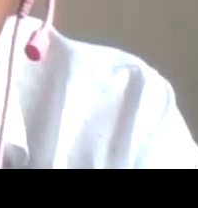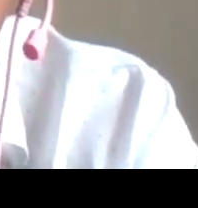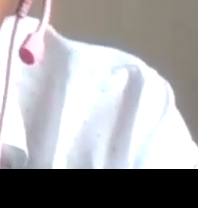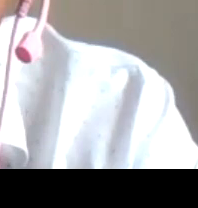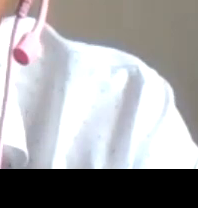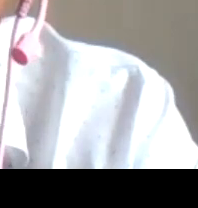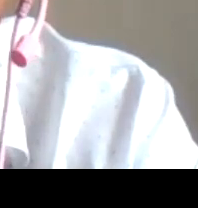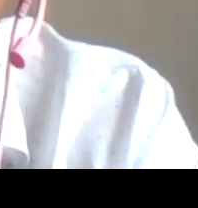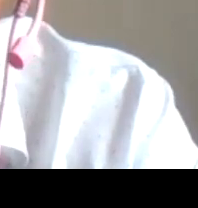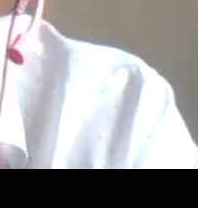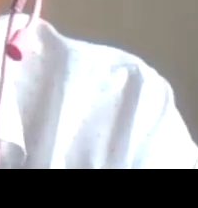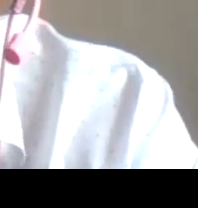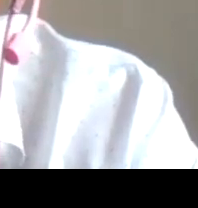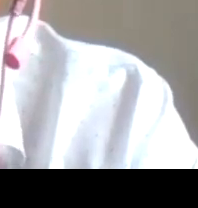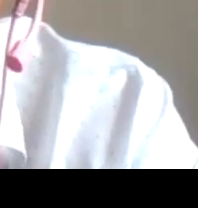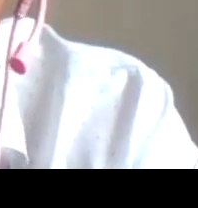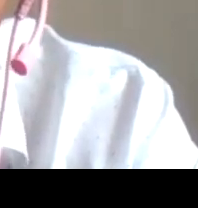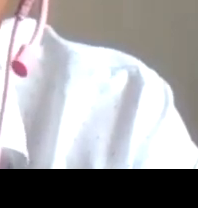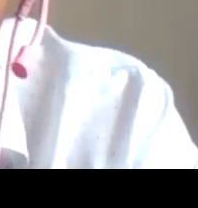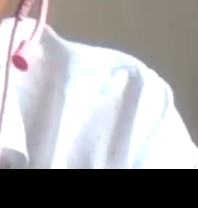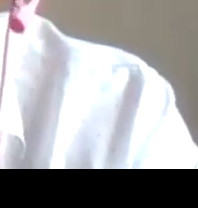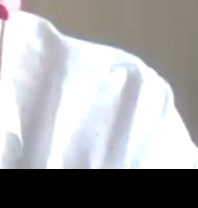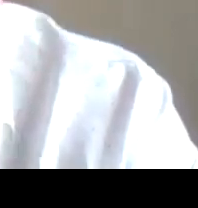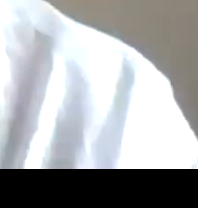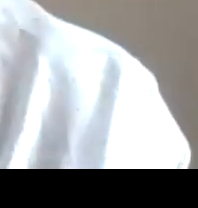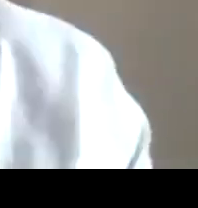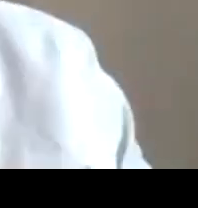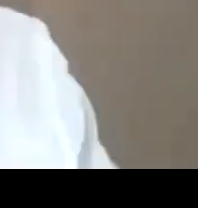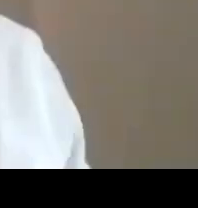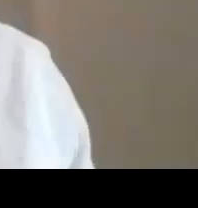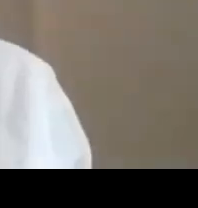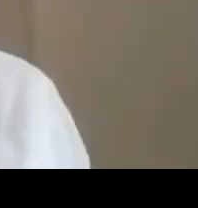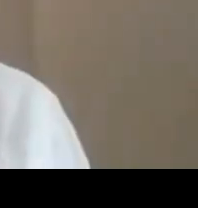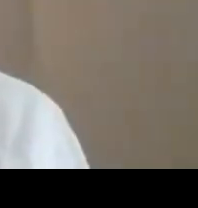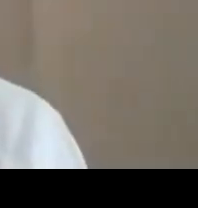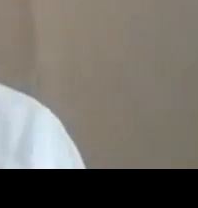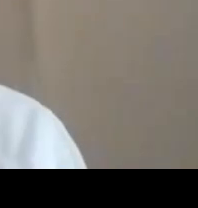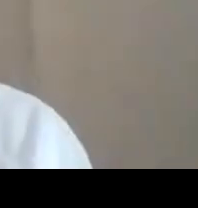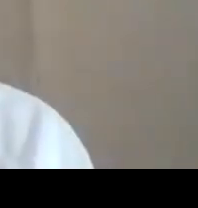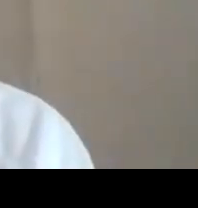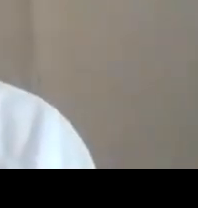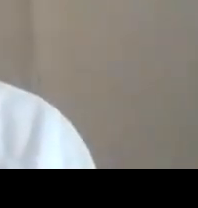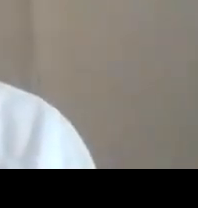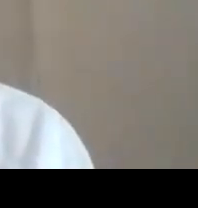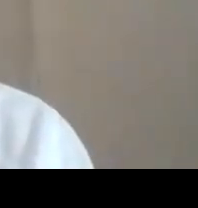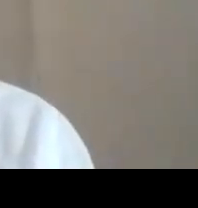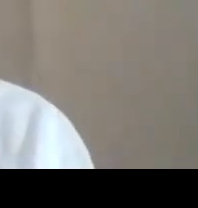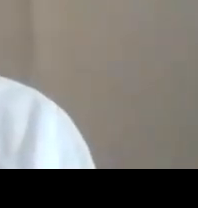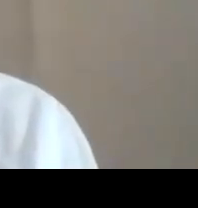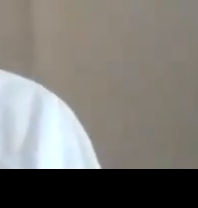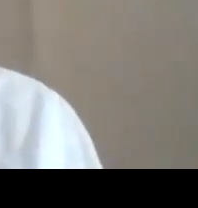Have, intent, expect, intent, expect, intent, expect, know